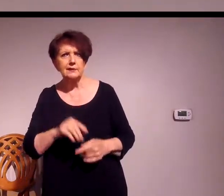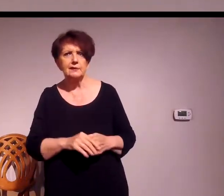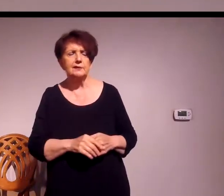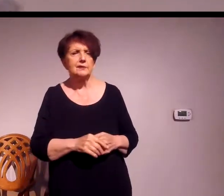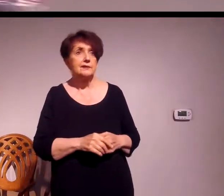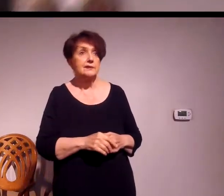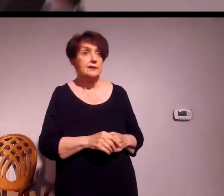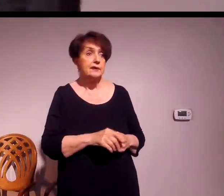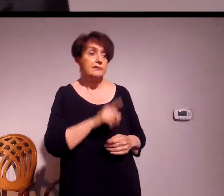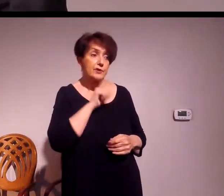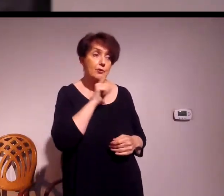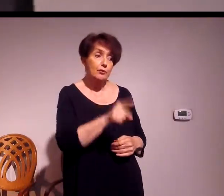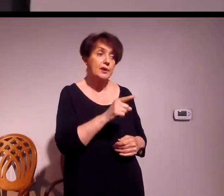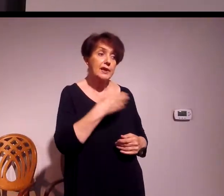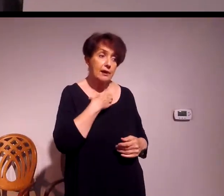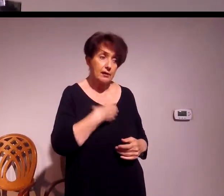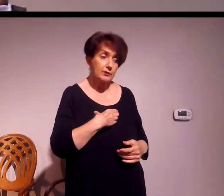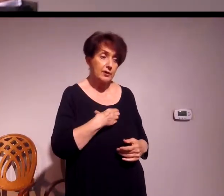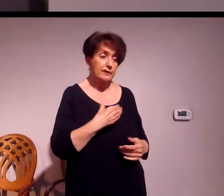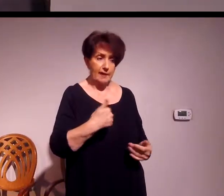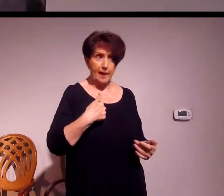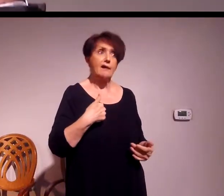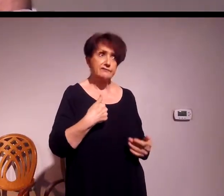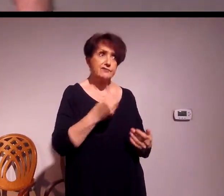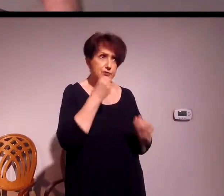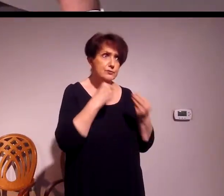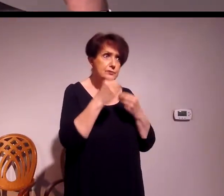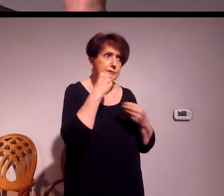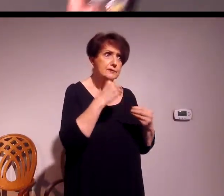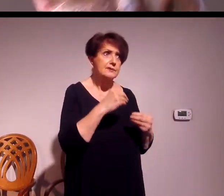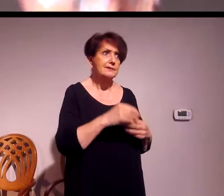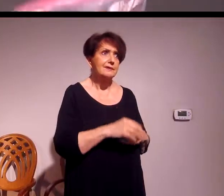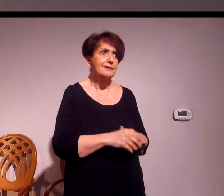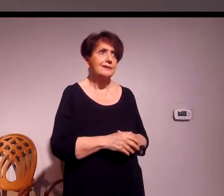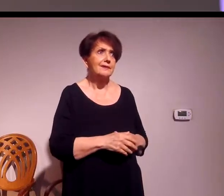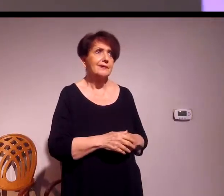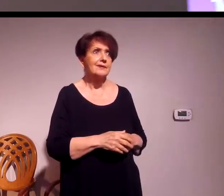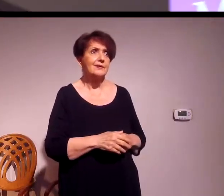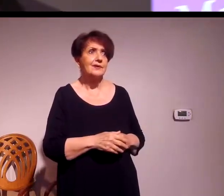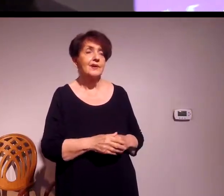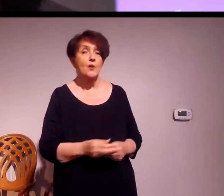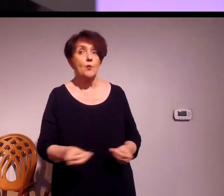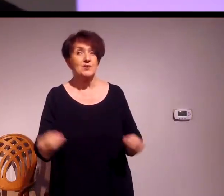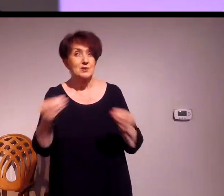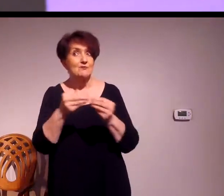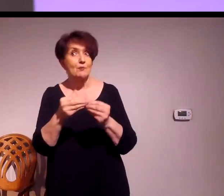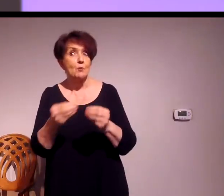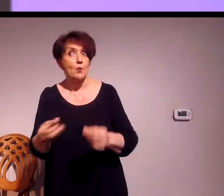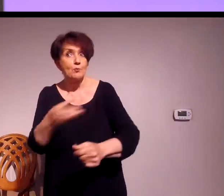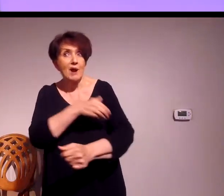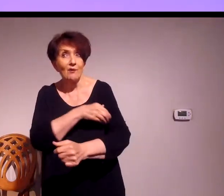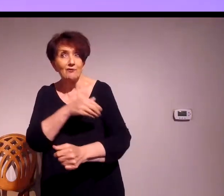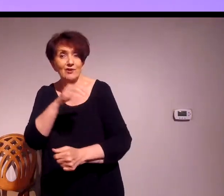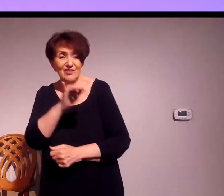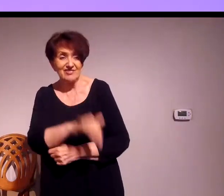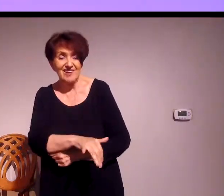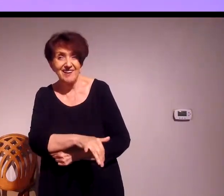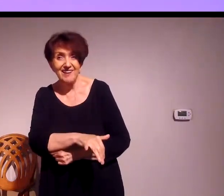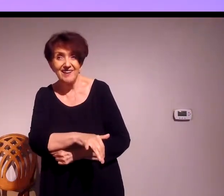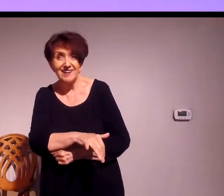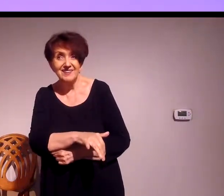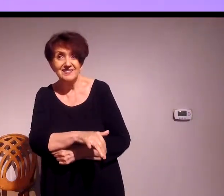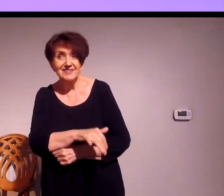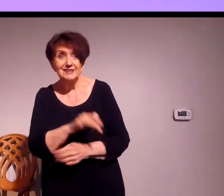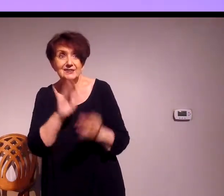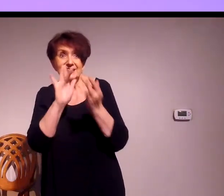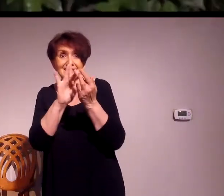they truly are hungry, well, they got a meal up in here, you know? Now, you know what's even more powerful? Because this stuff is